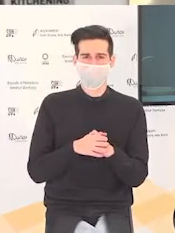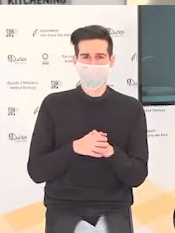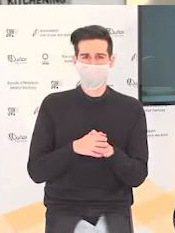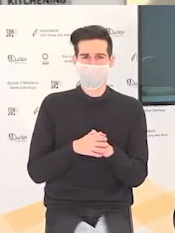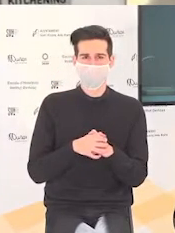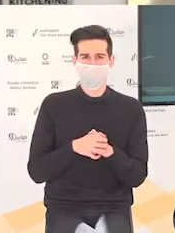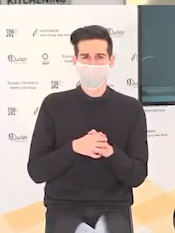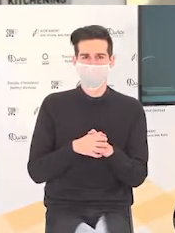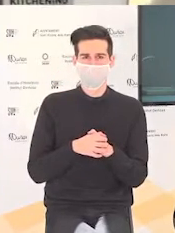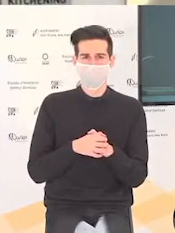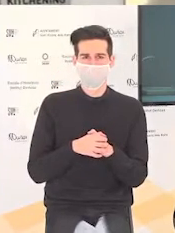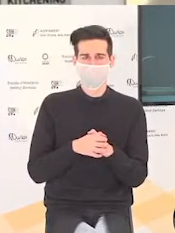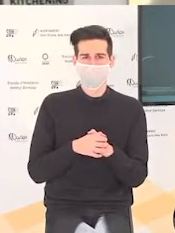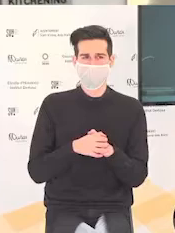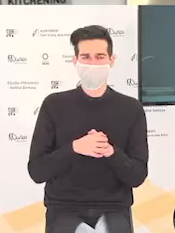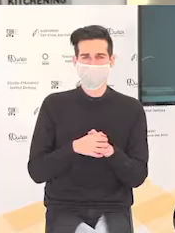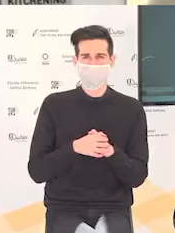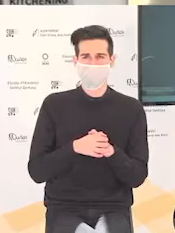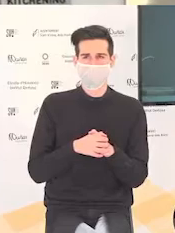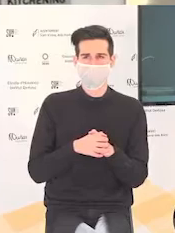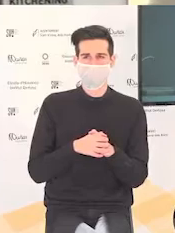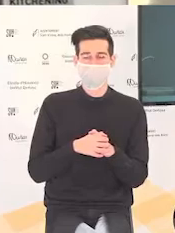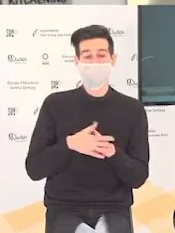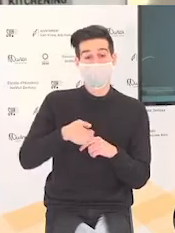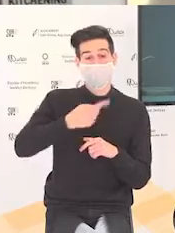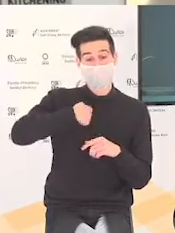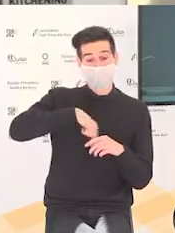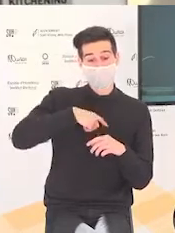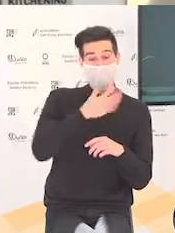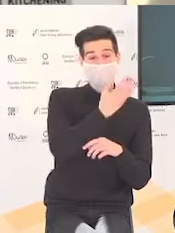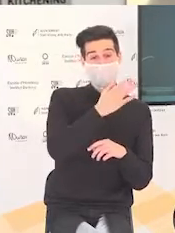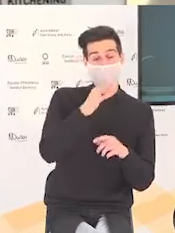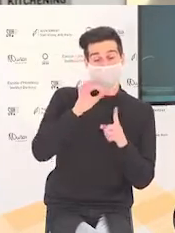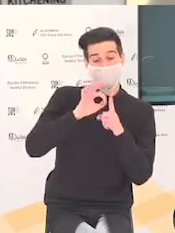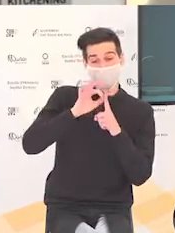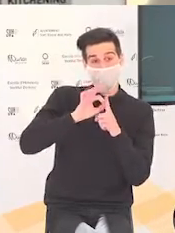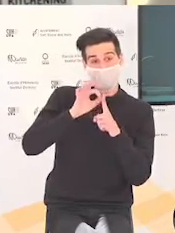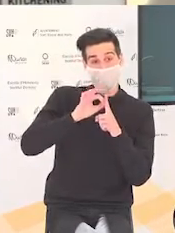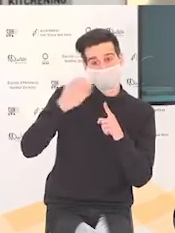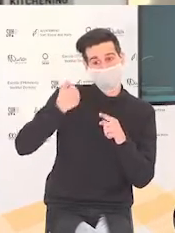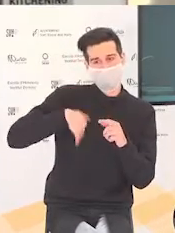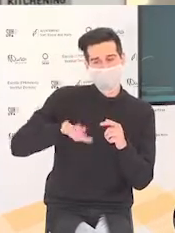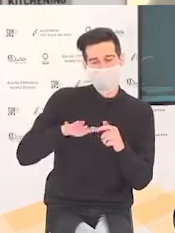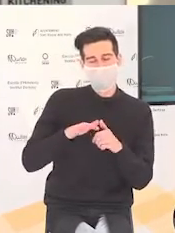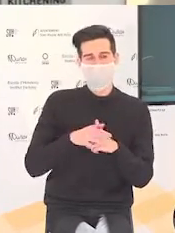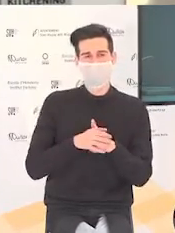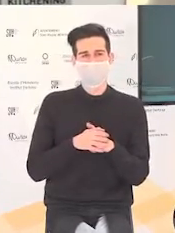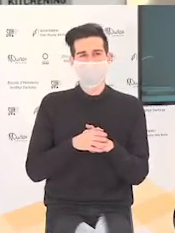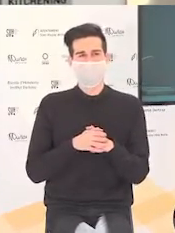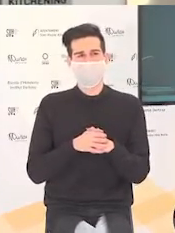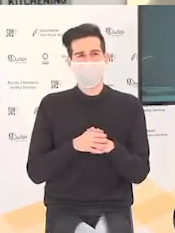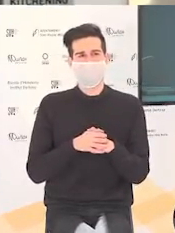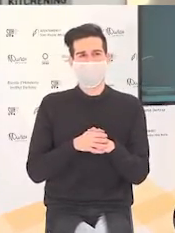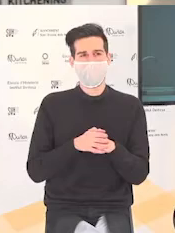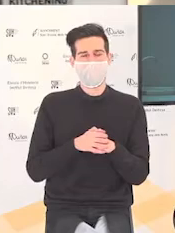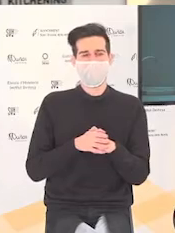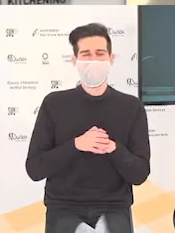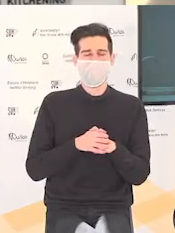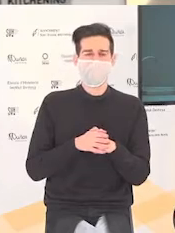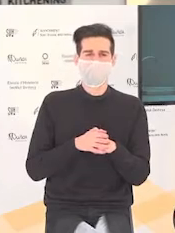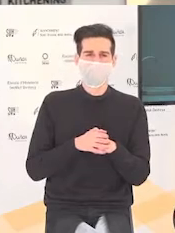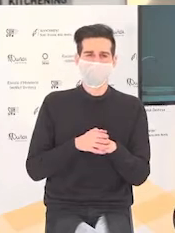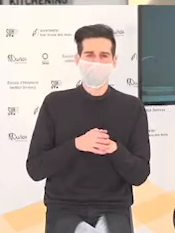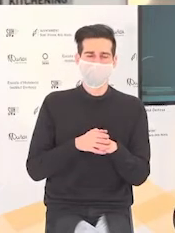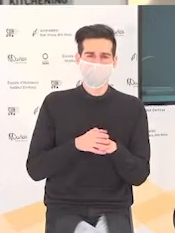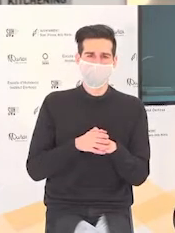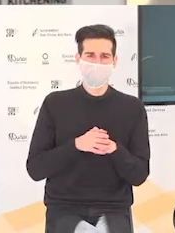Here we go, we're at 50 degrees. Hemos llegado a los 50 grados. At 50 degrees, I'm going to add my powders. In this little container here, I have